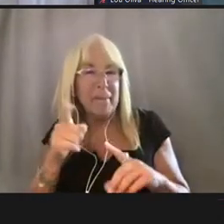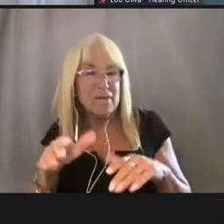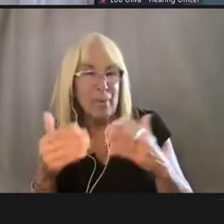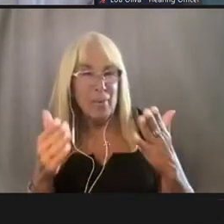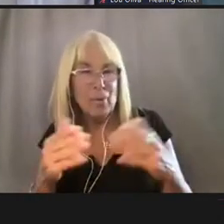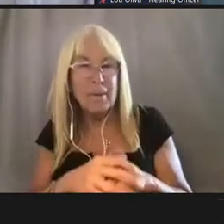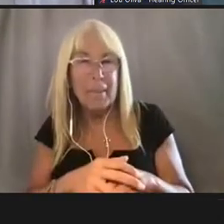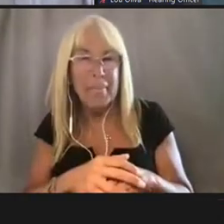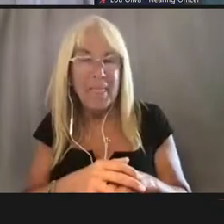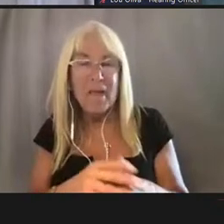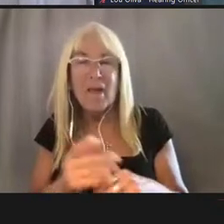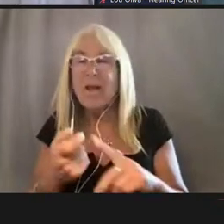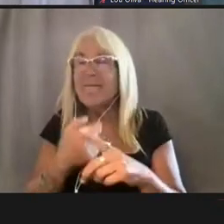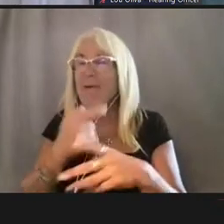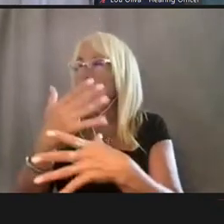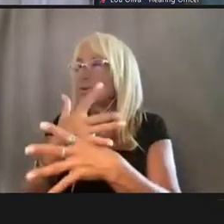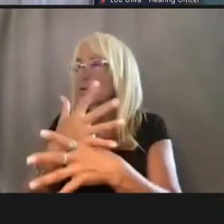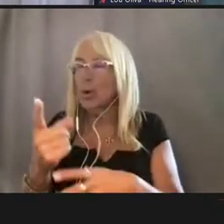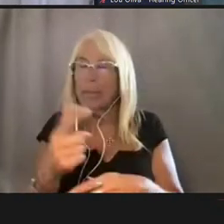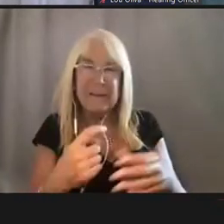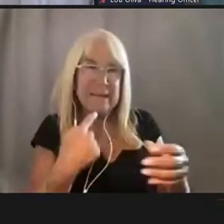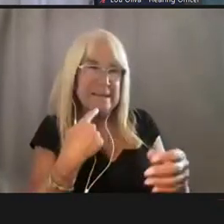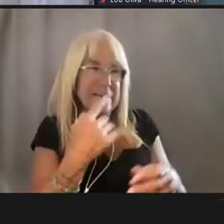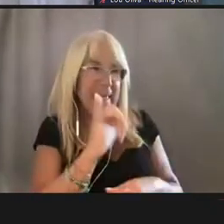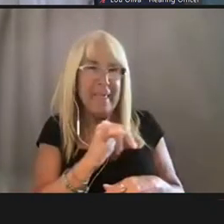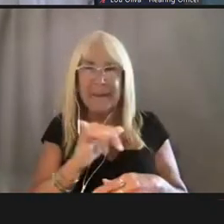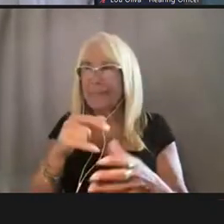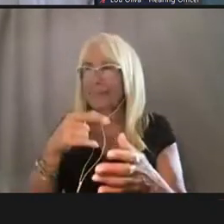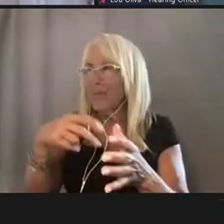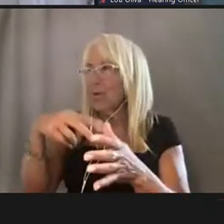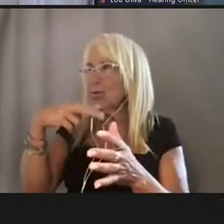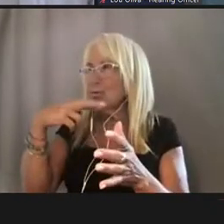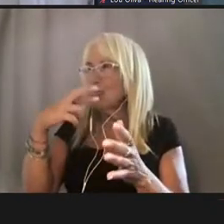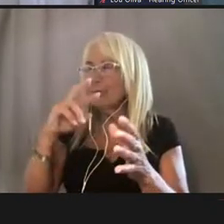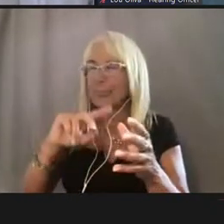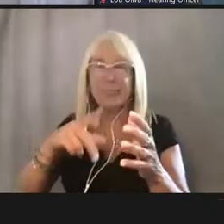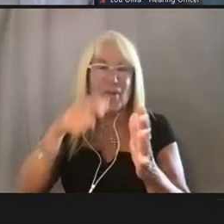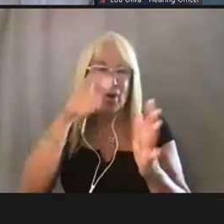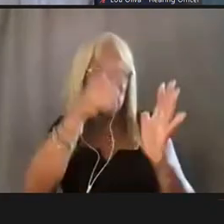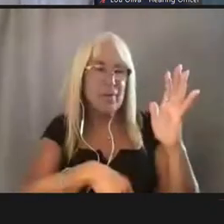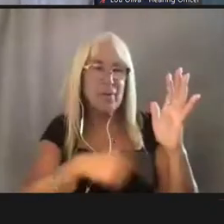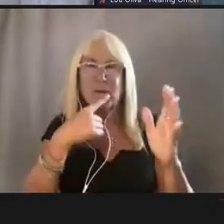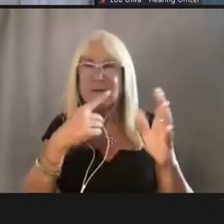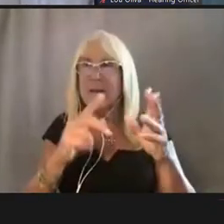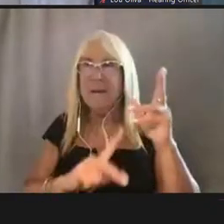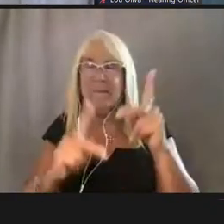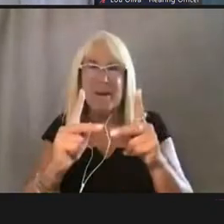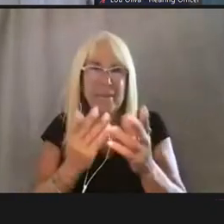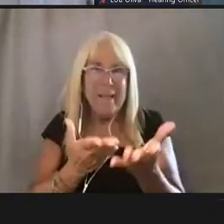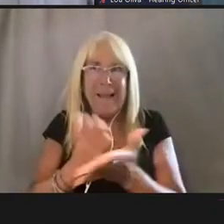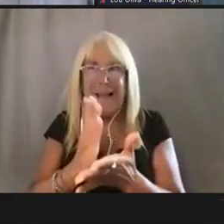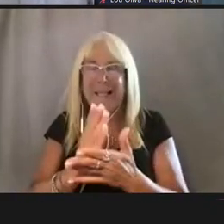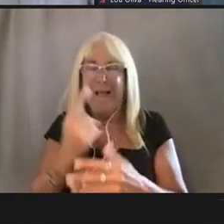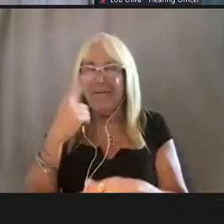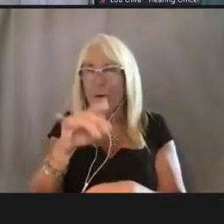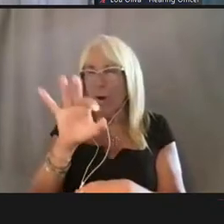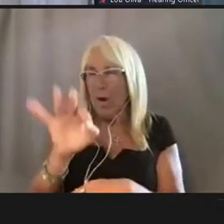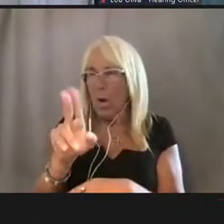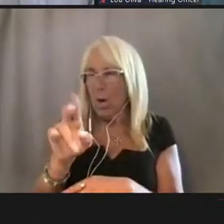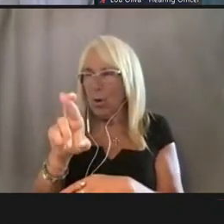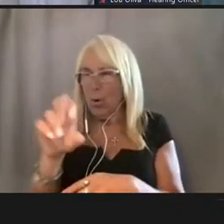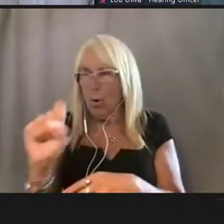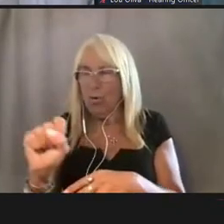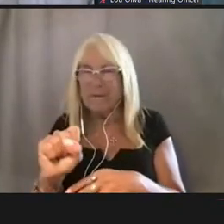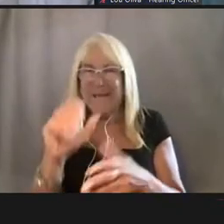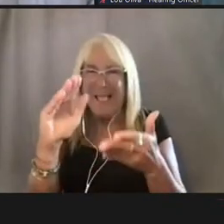this from Germany found that a ticket that let people use public transportation across Germany for only nine euros less than nine